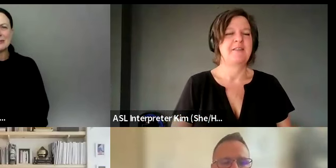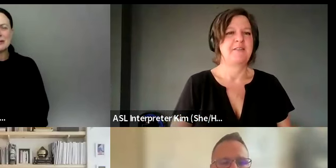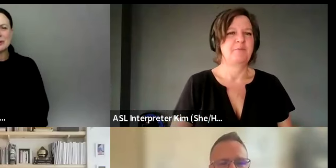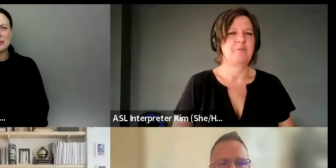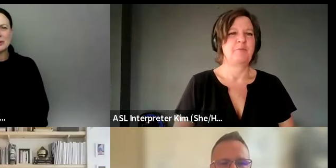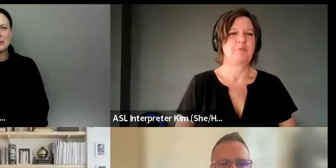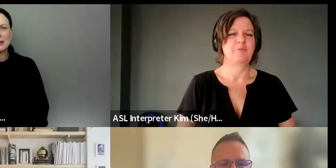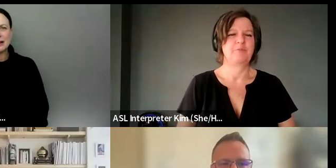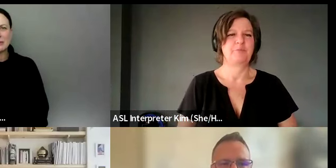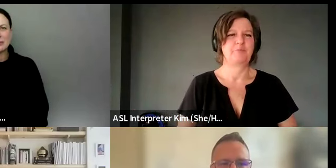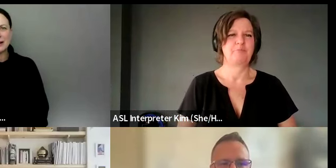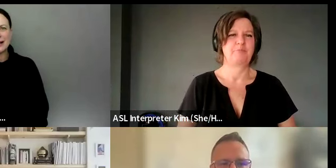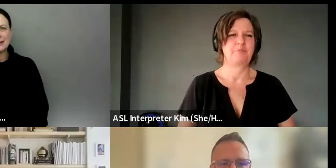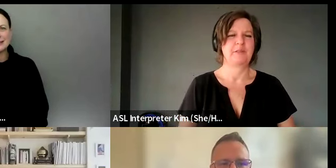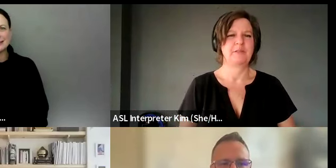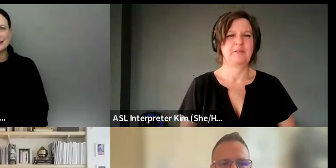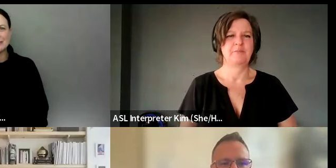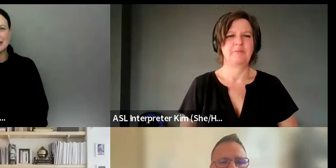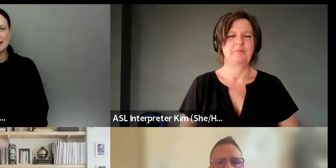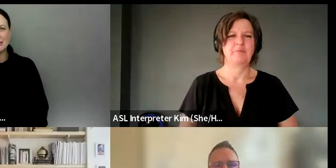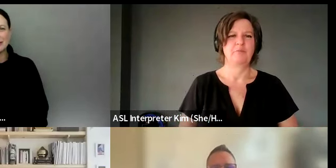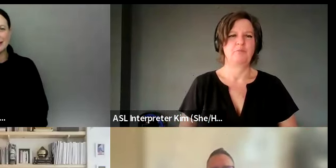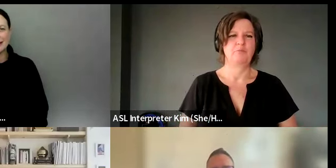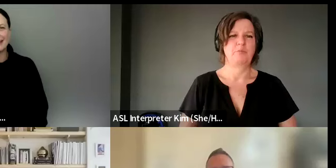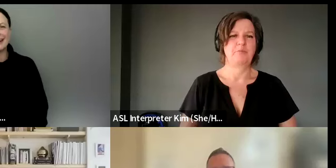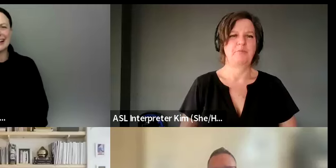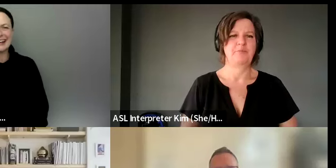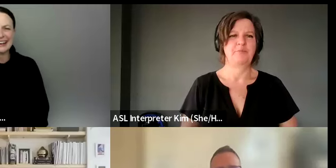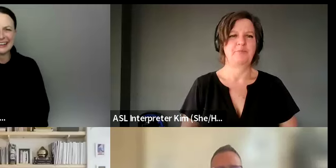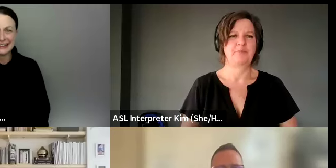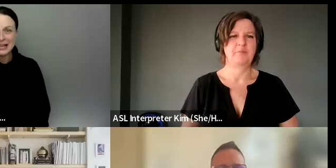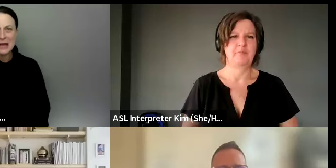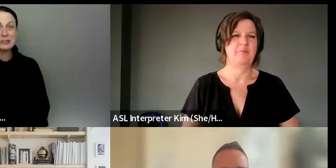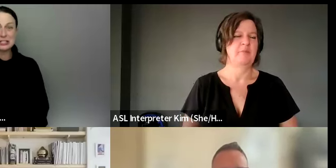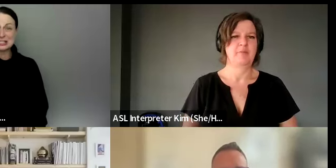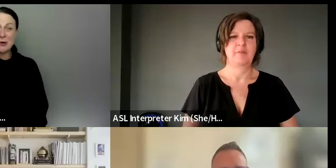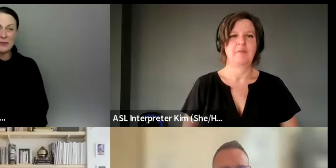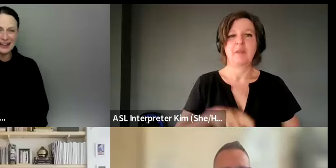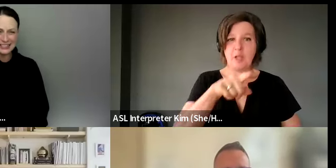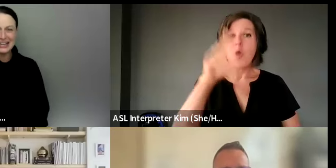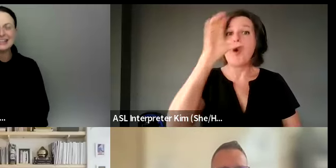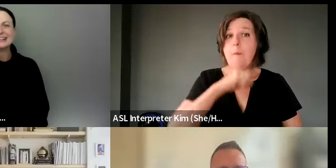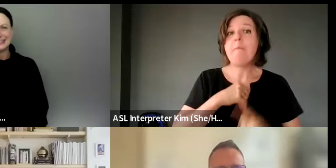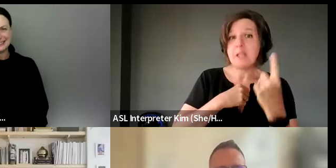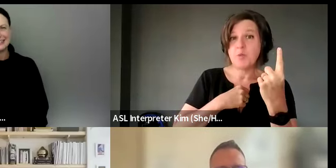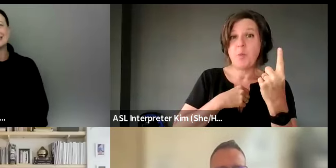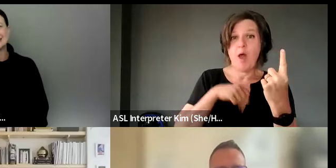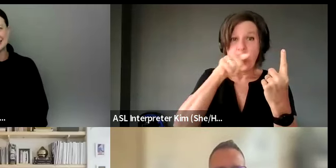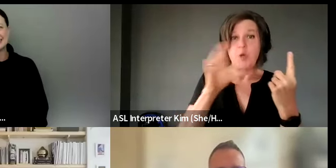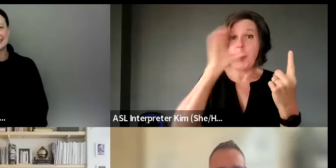I remember when we were practicing something on one day. You missed one. Oh, you missed one,